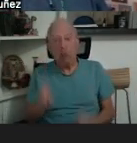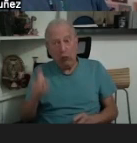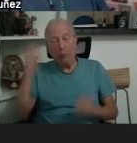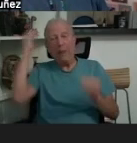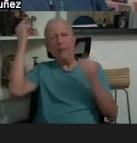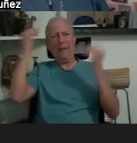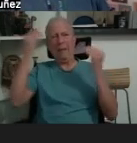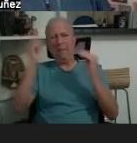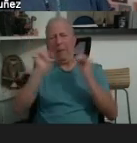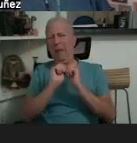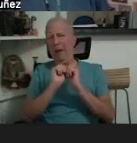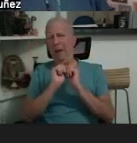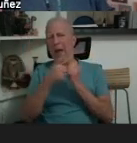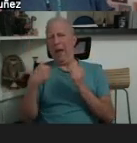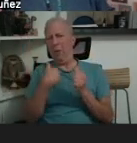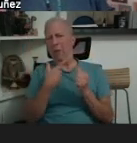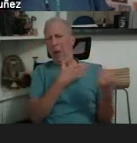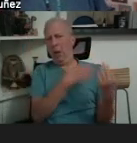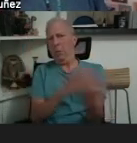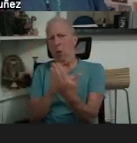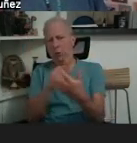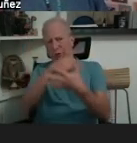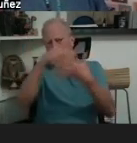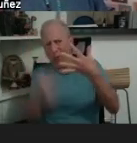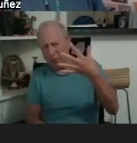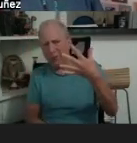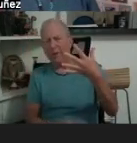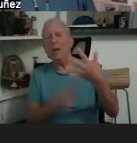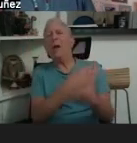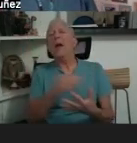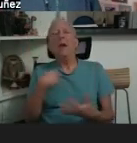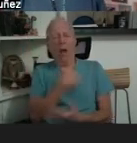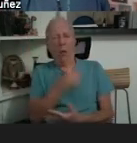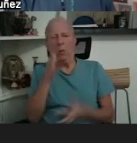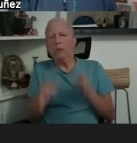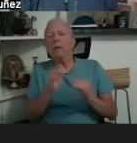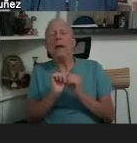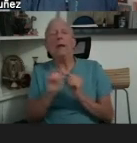these areas of law and where you can find more resources.